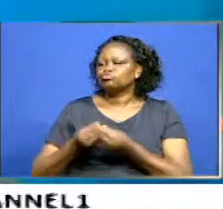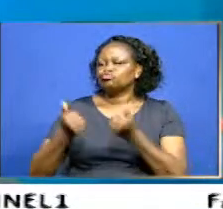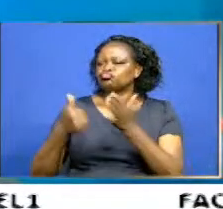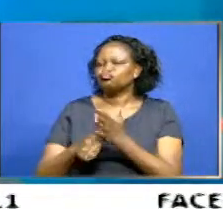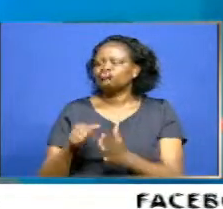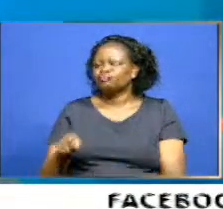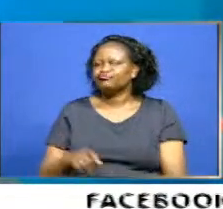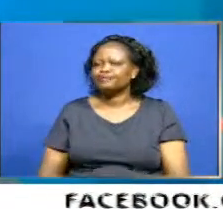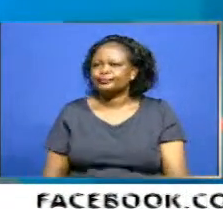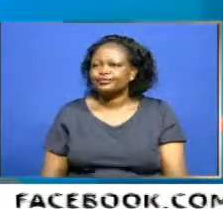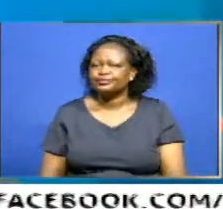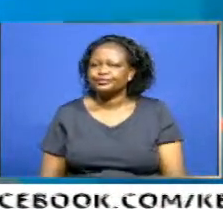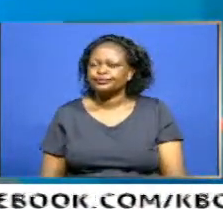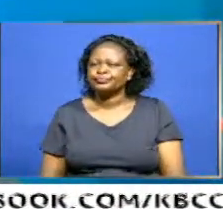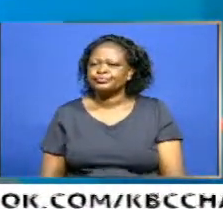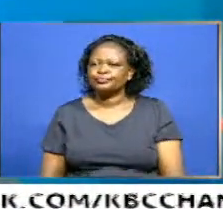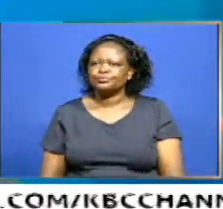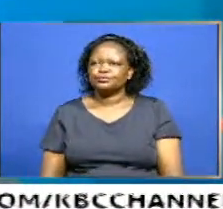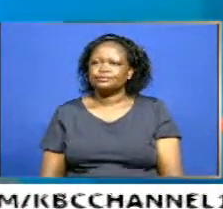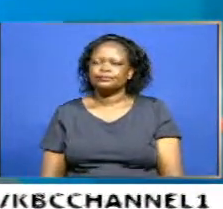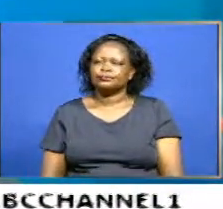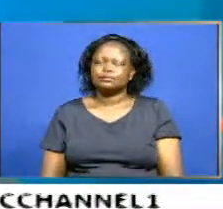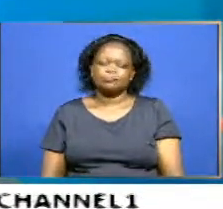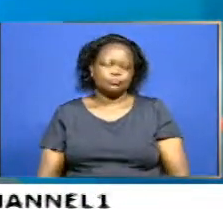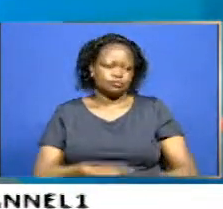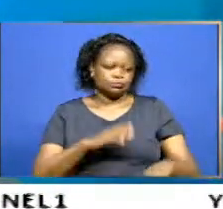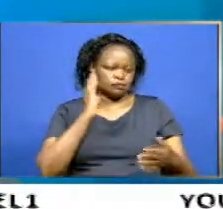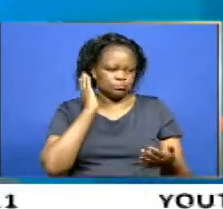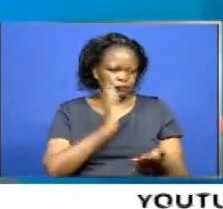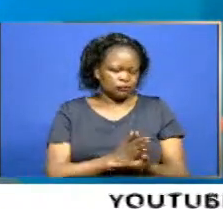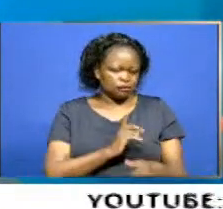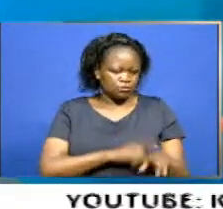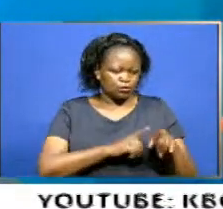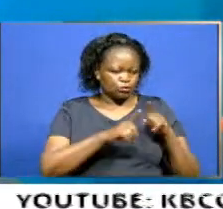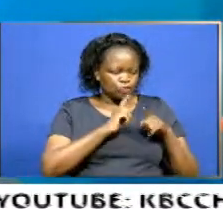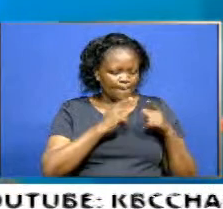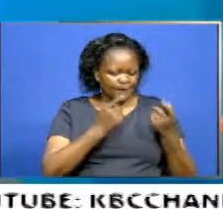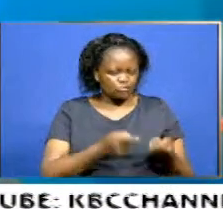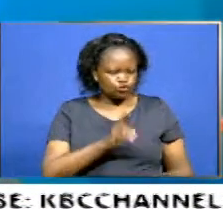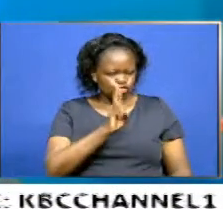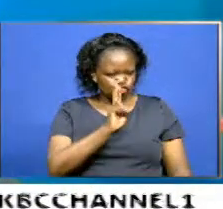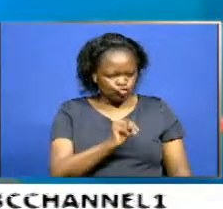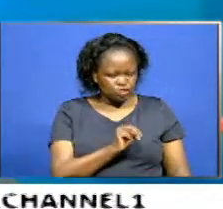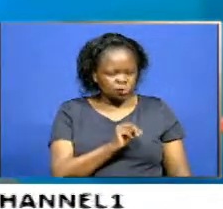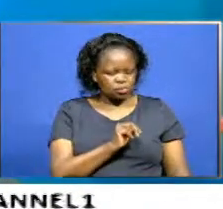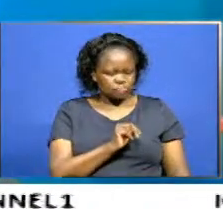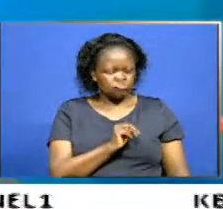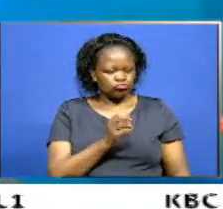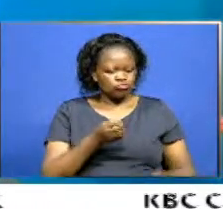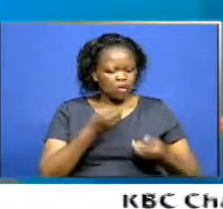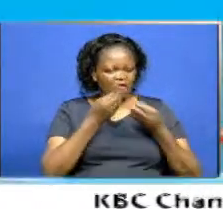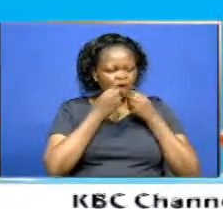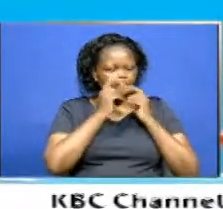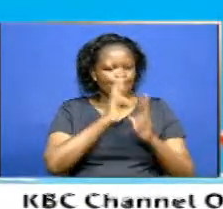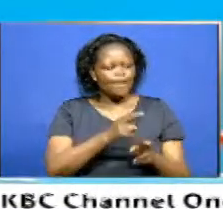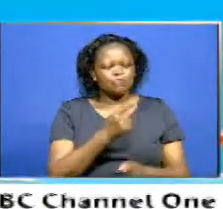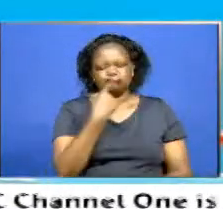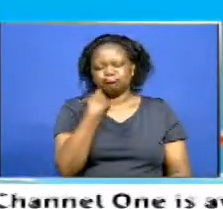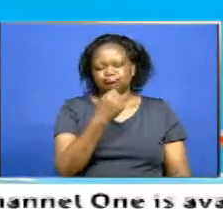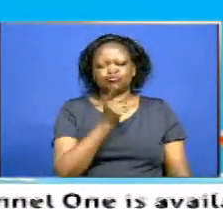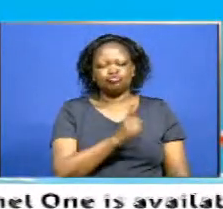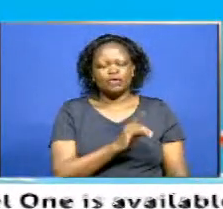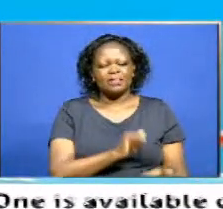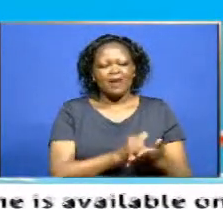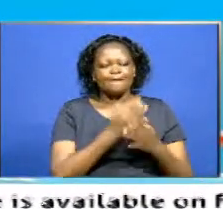And so when you talk to the United Nations, they just released a report just the other day warning that